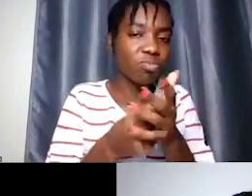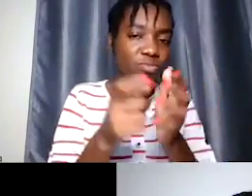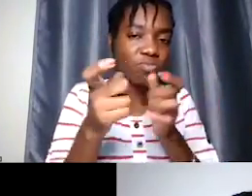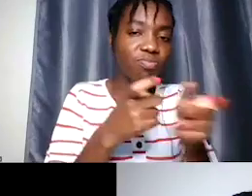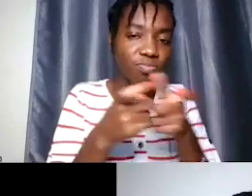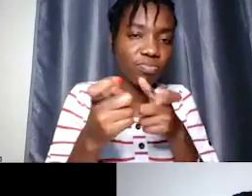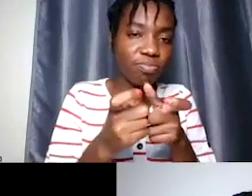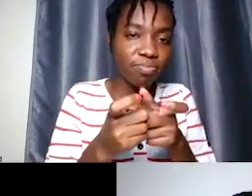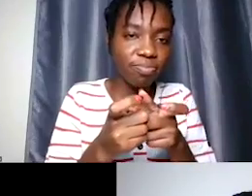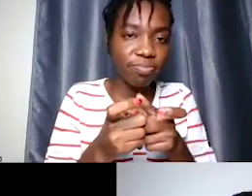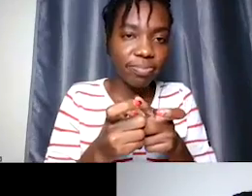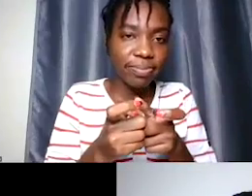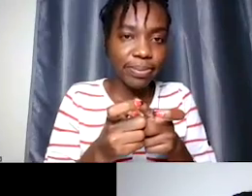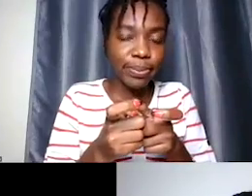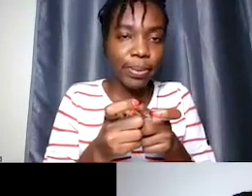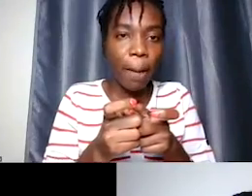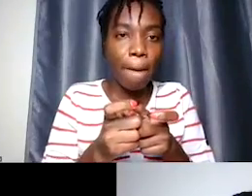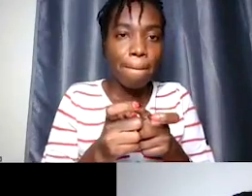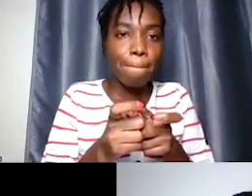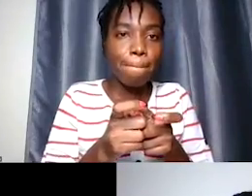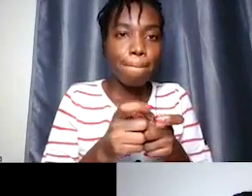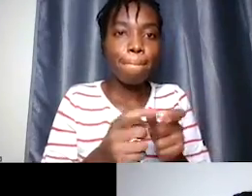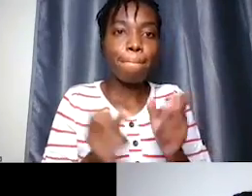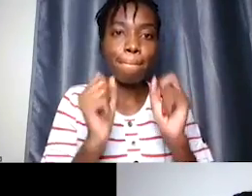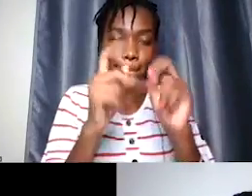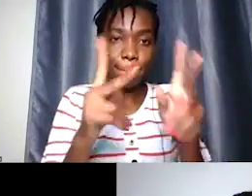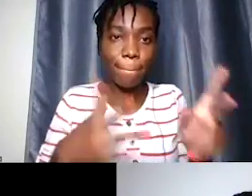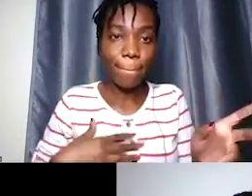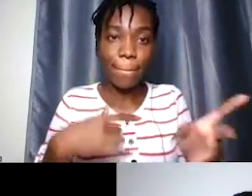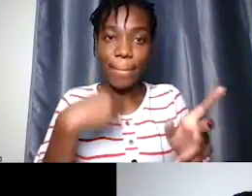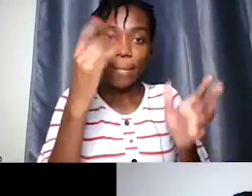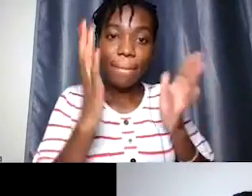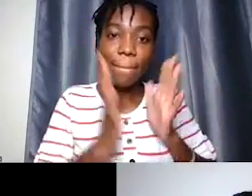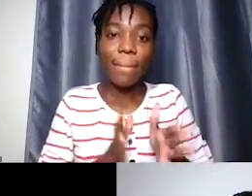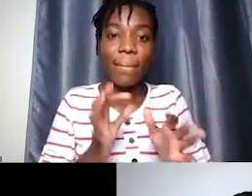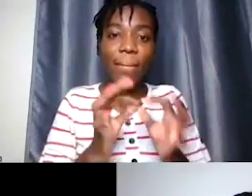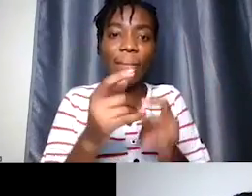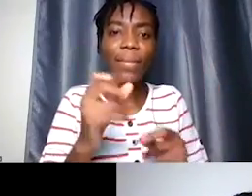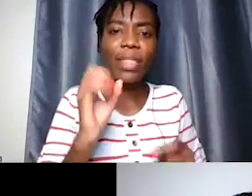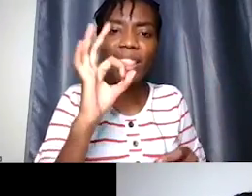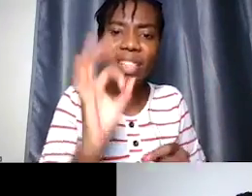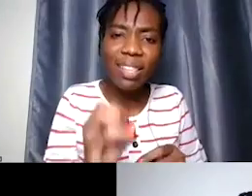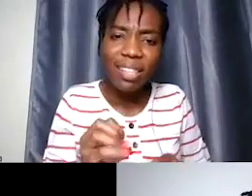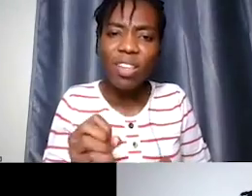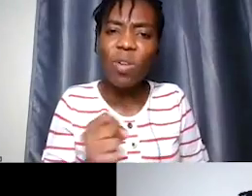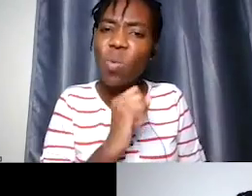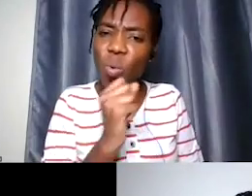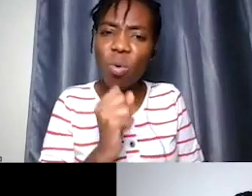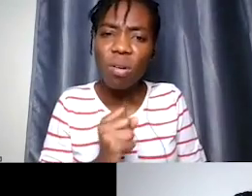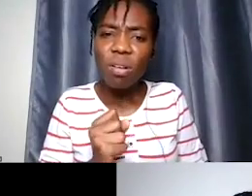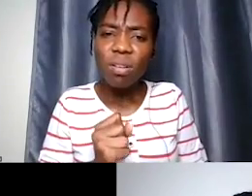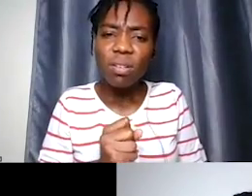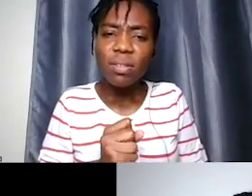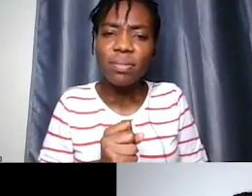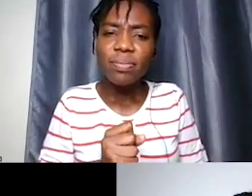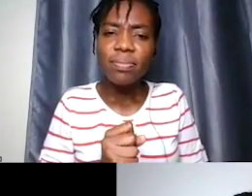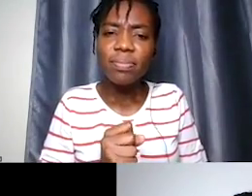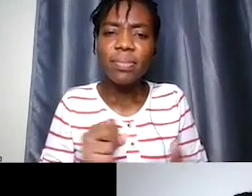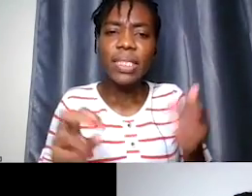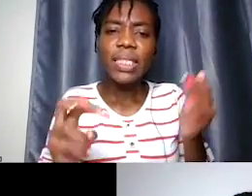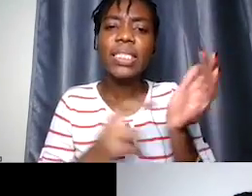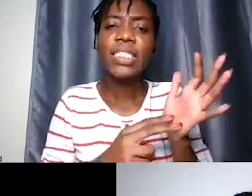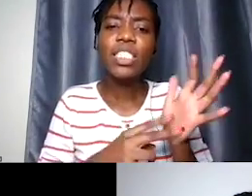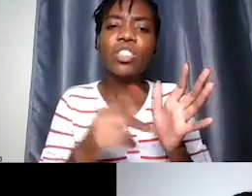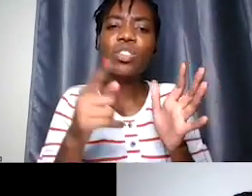honestly tell the person at that years, you are even too old, actually. You should have even left your parents when